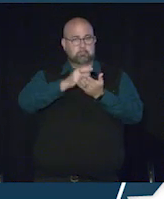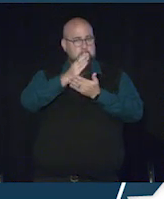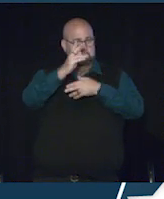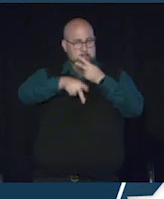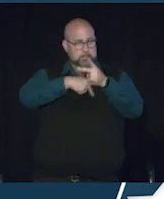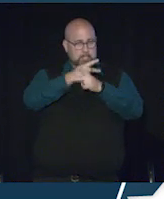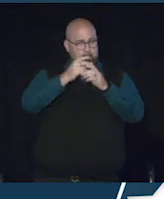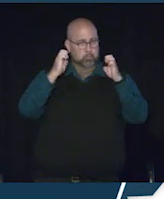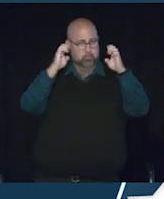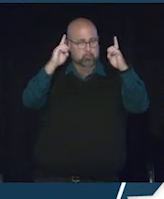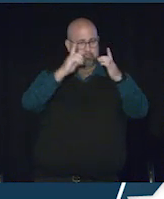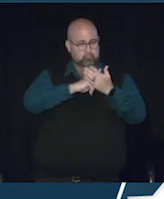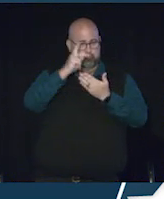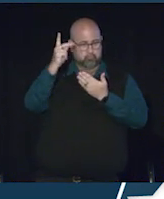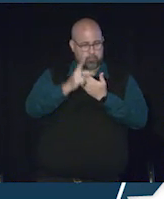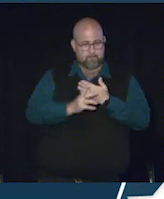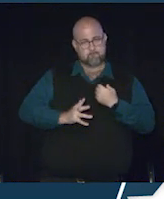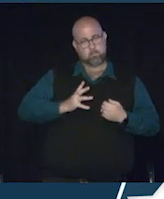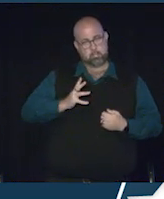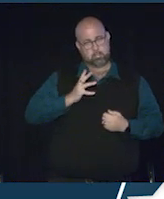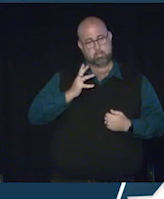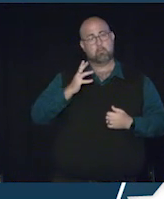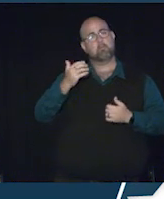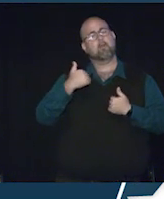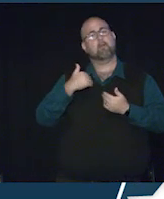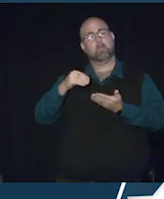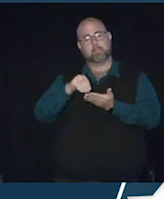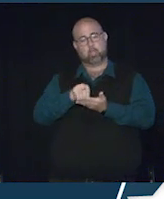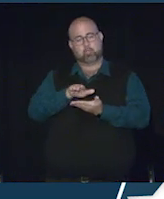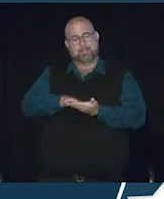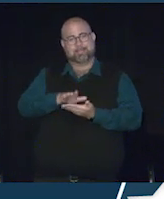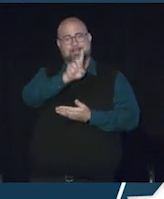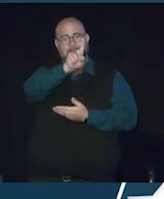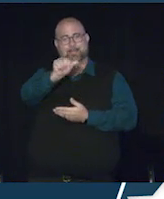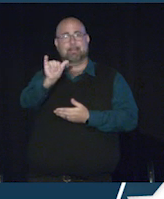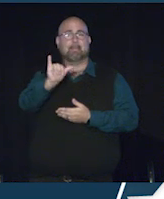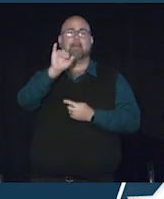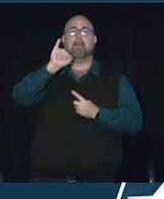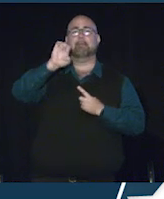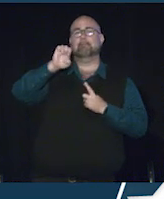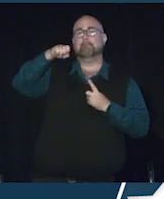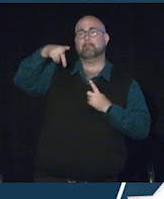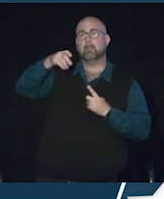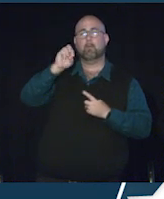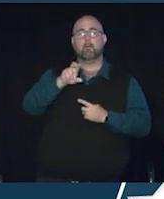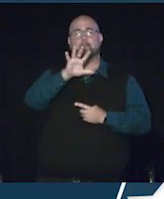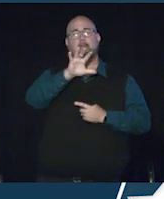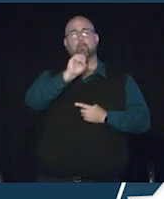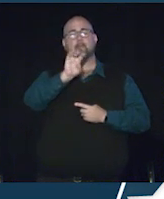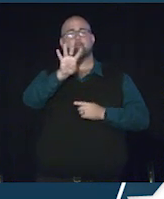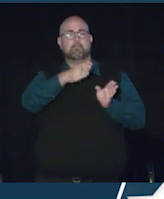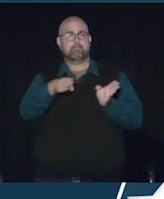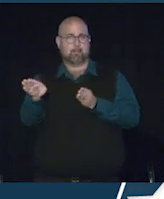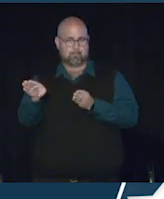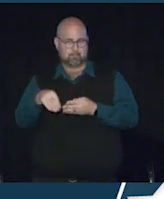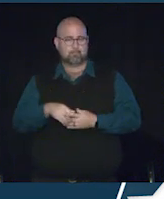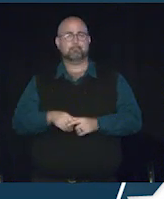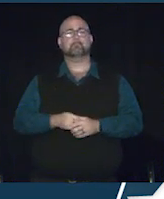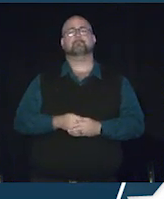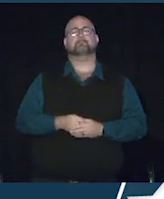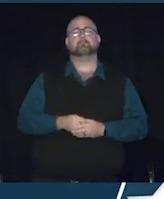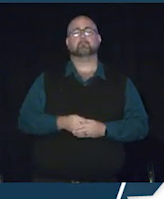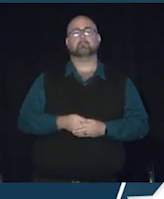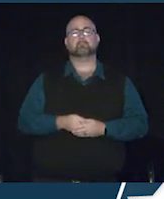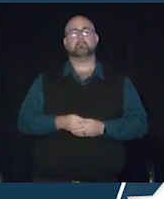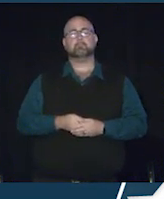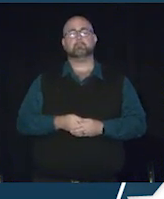formal education program, and have a documented disability such as an IEP or 504 plan. For